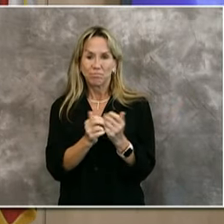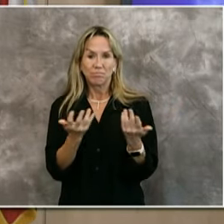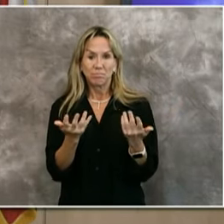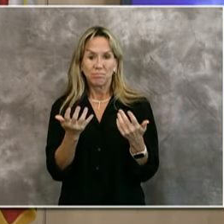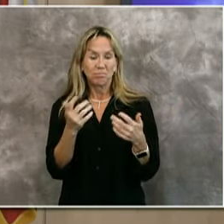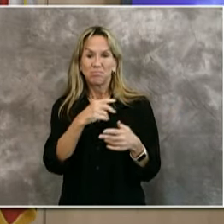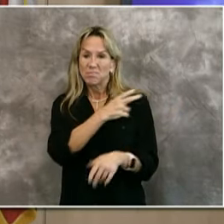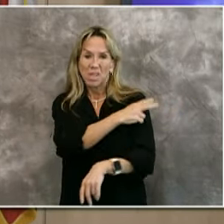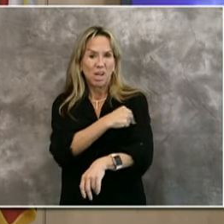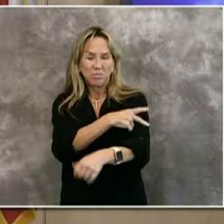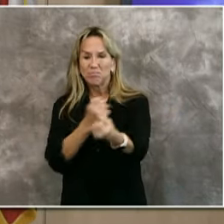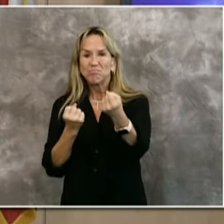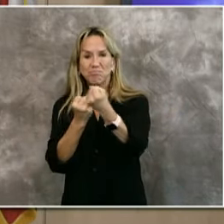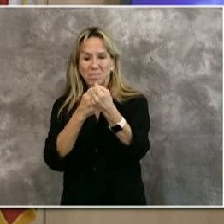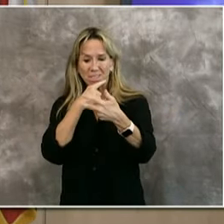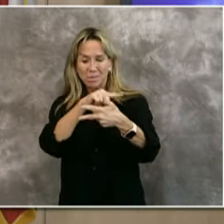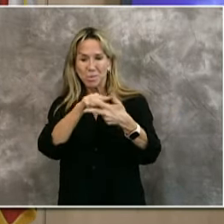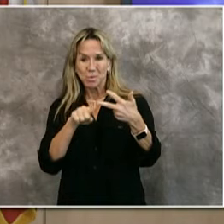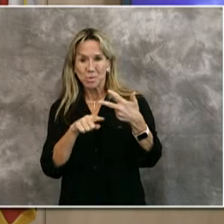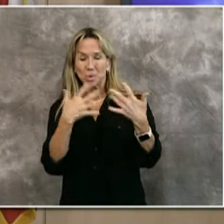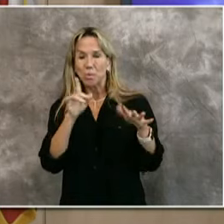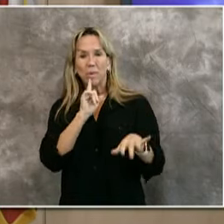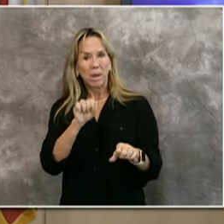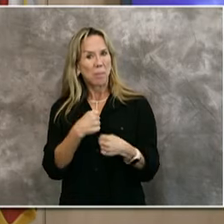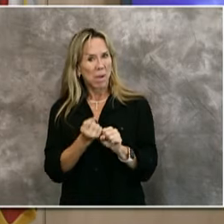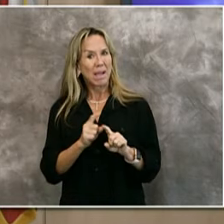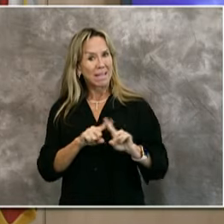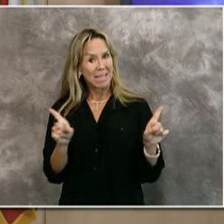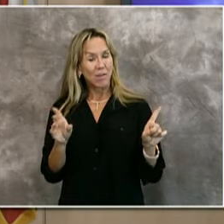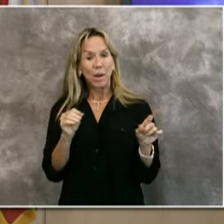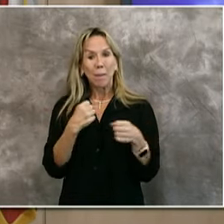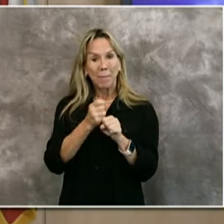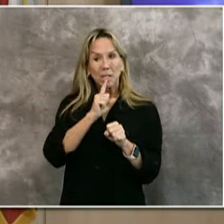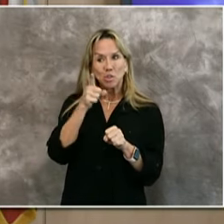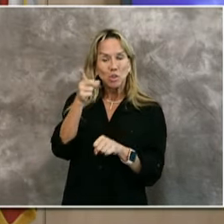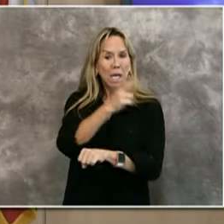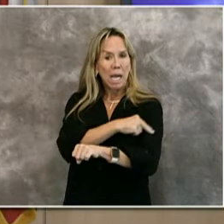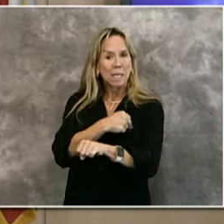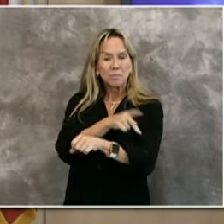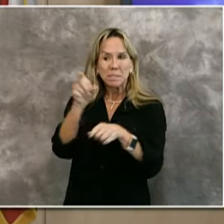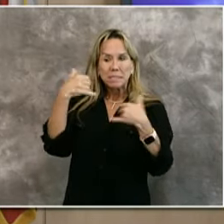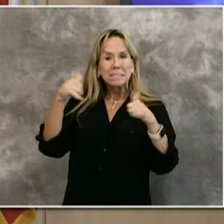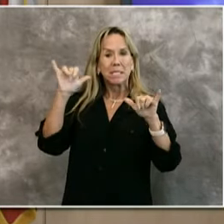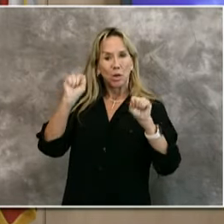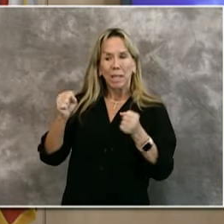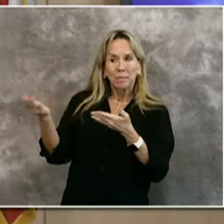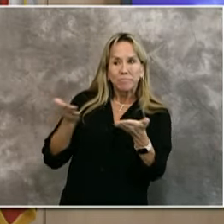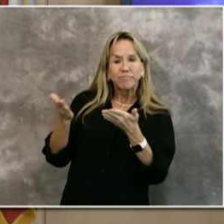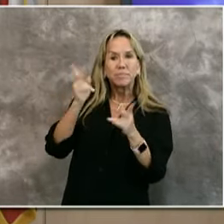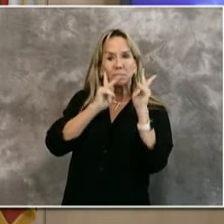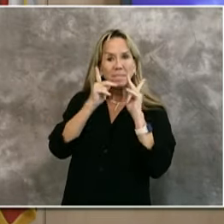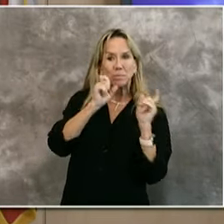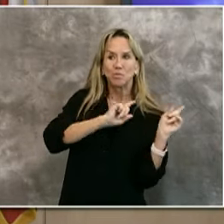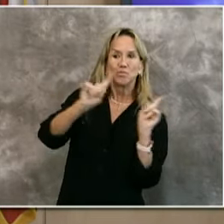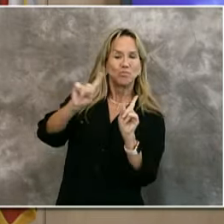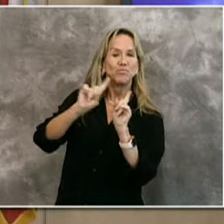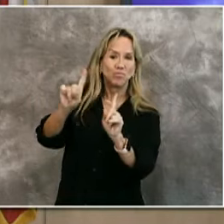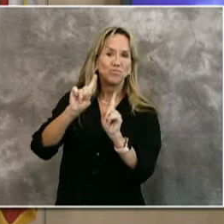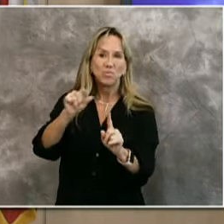Doing those simple things can make a difference in ensuring that we maintain our hospital capacity to serve our region. Thank you.